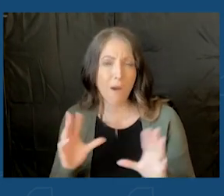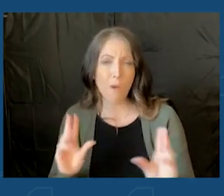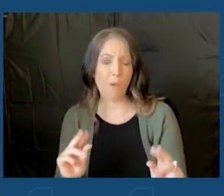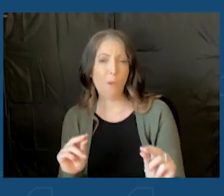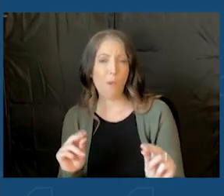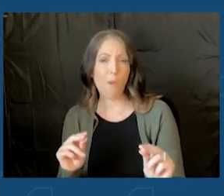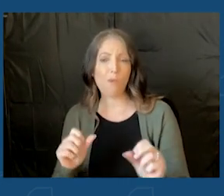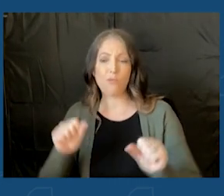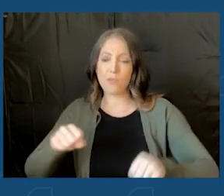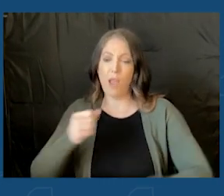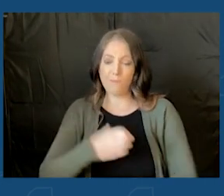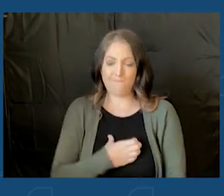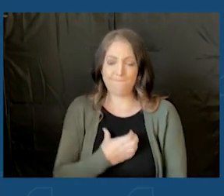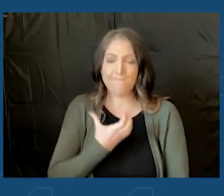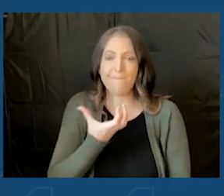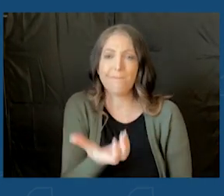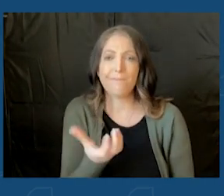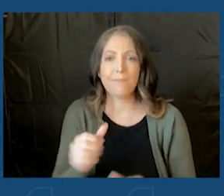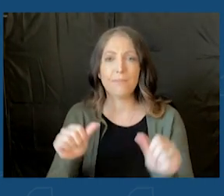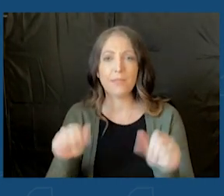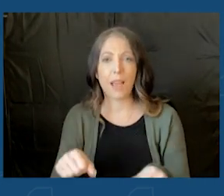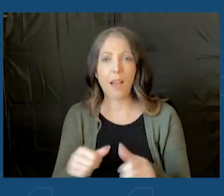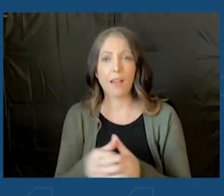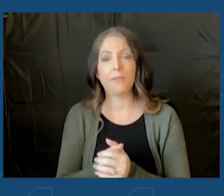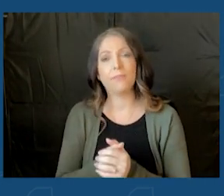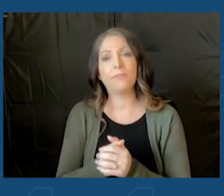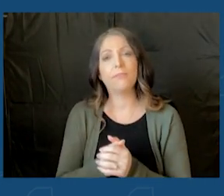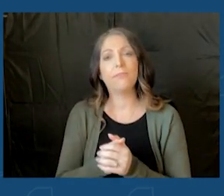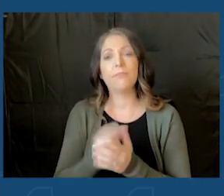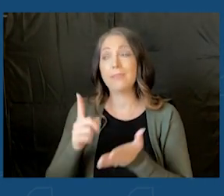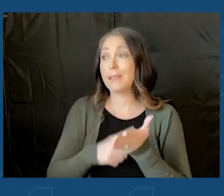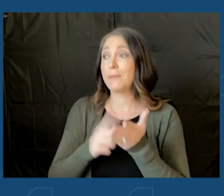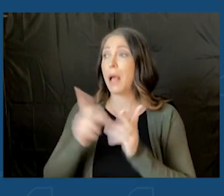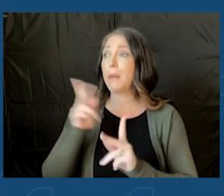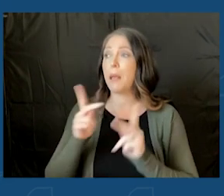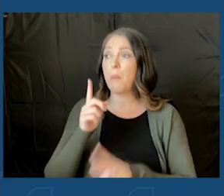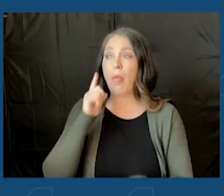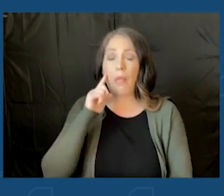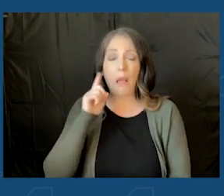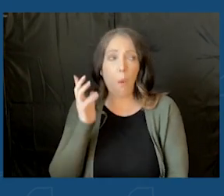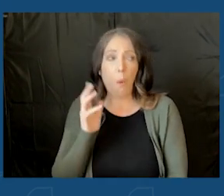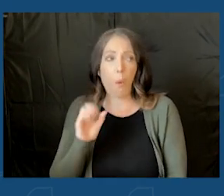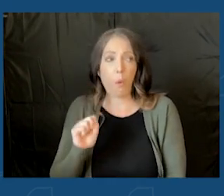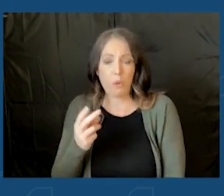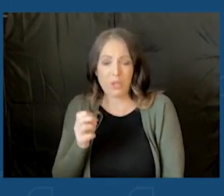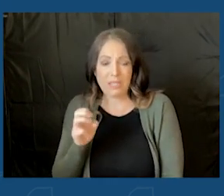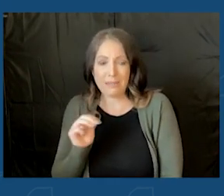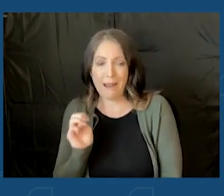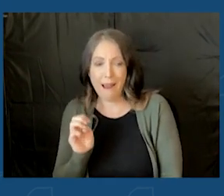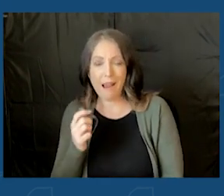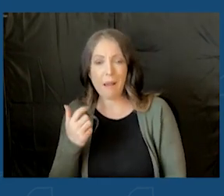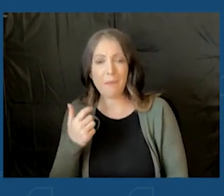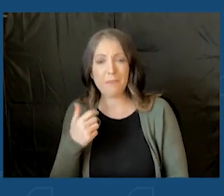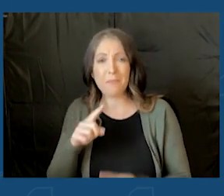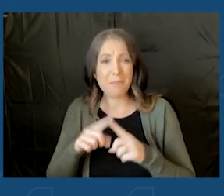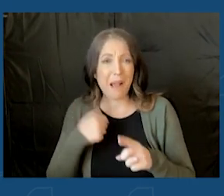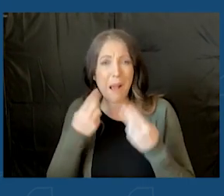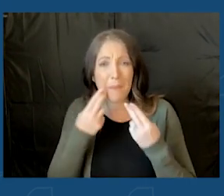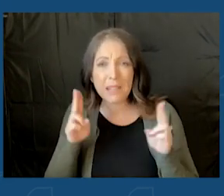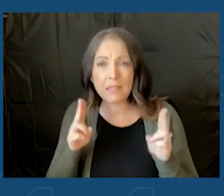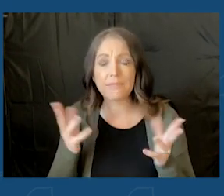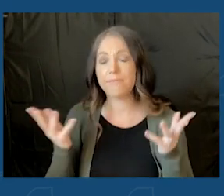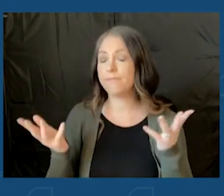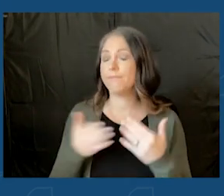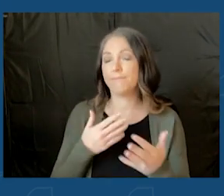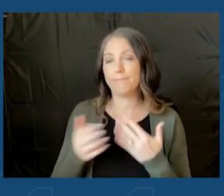that's sometimes associated with just being an innocent person and thinking you had something to do with an assault.